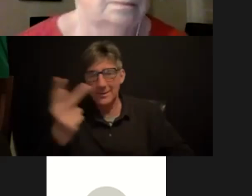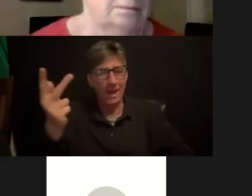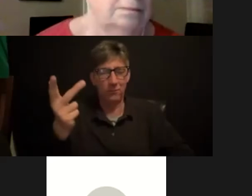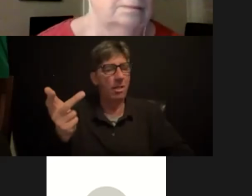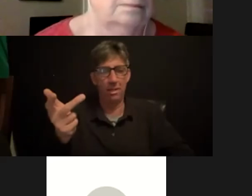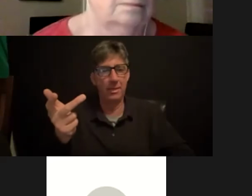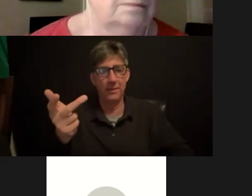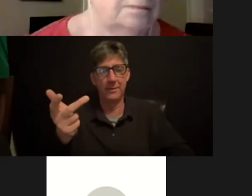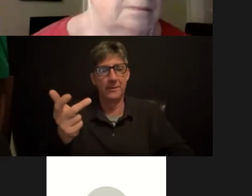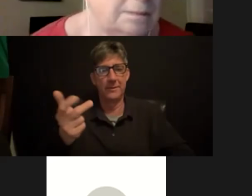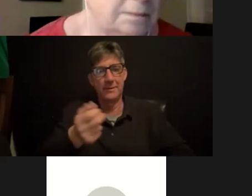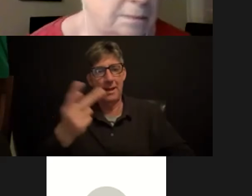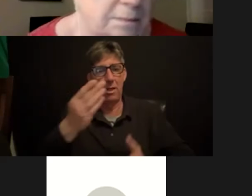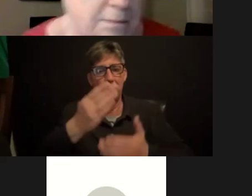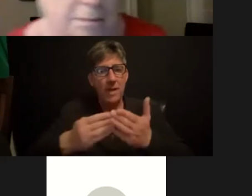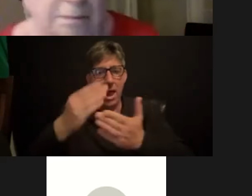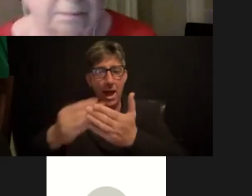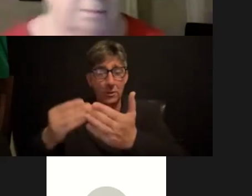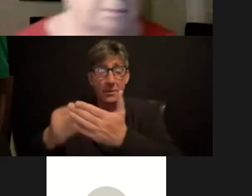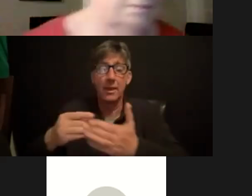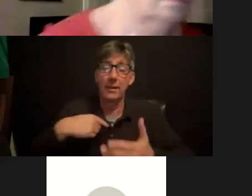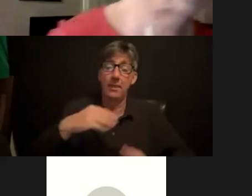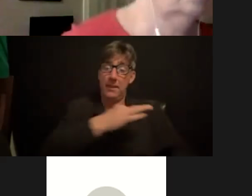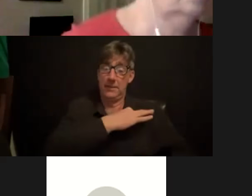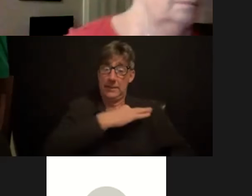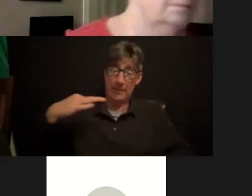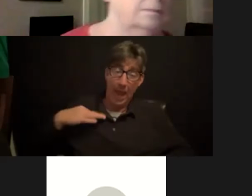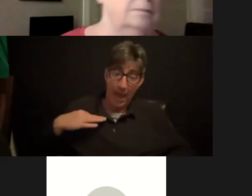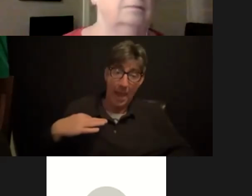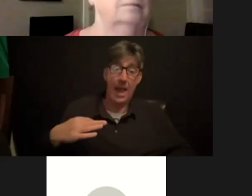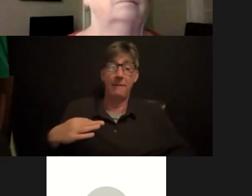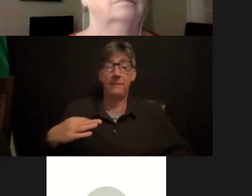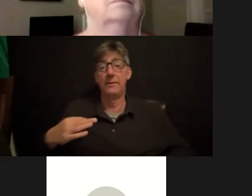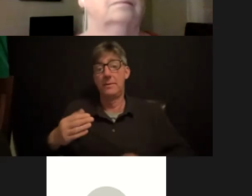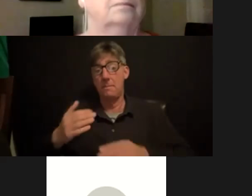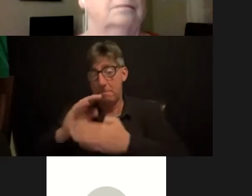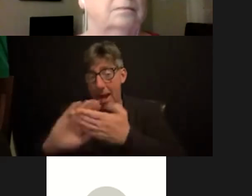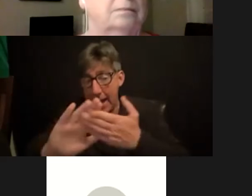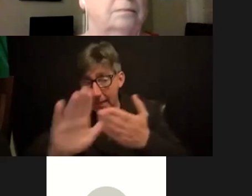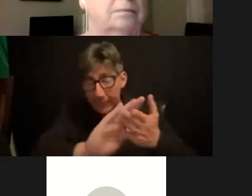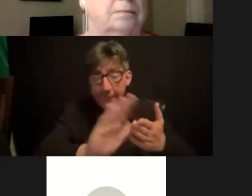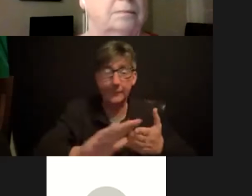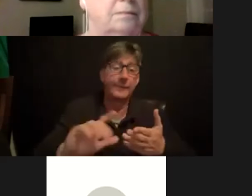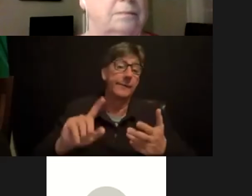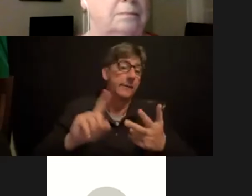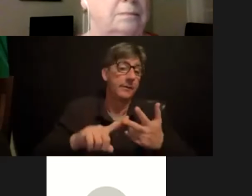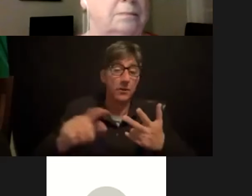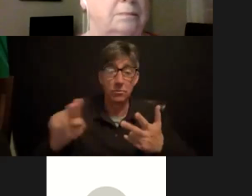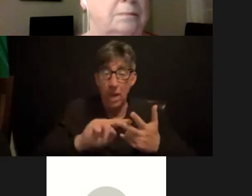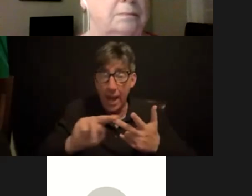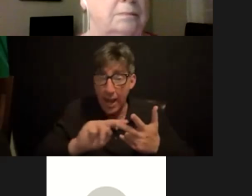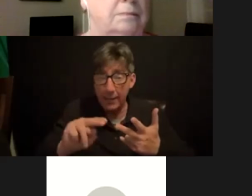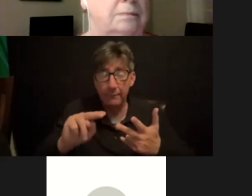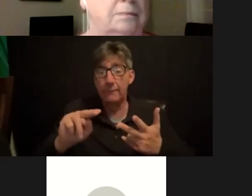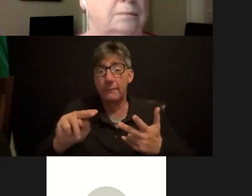about like you said, there's the maintenance, there are crew runs in terms of getting trains in at different times, and so it's not kind of the most, you